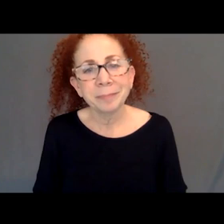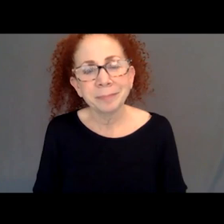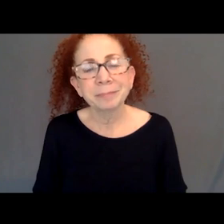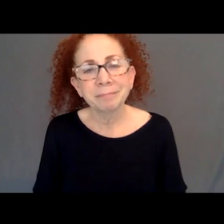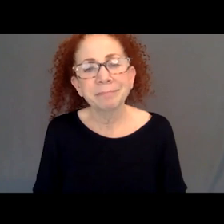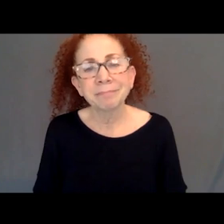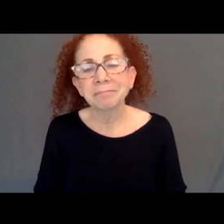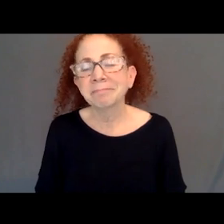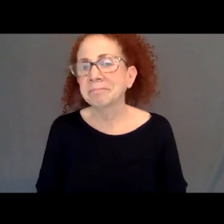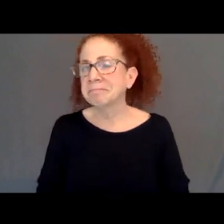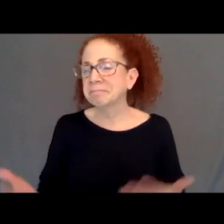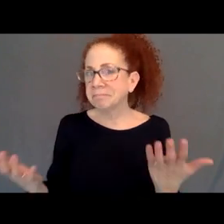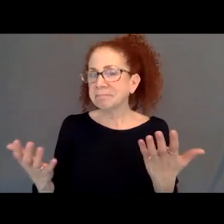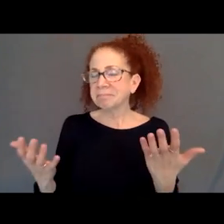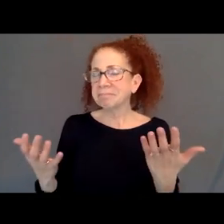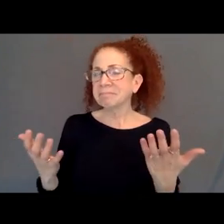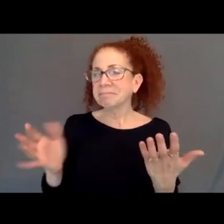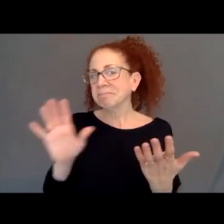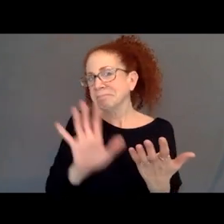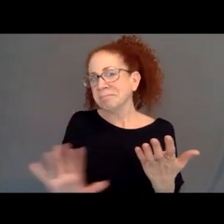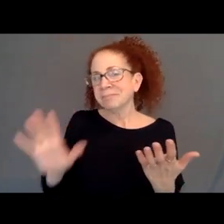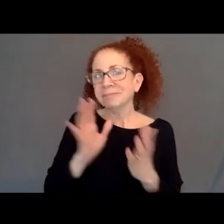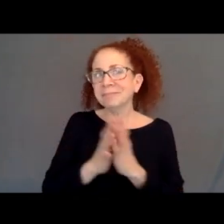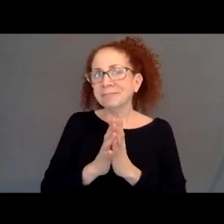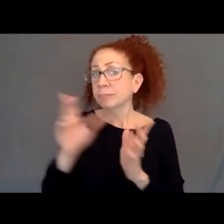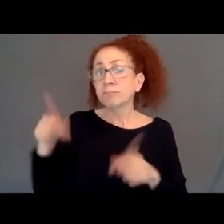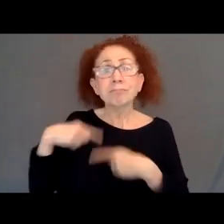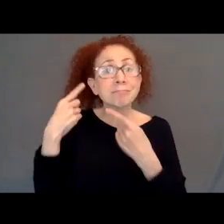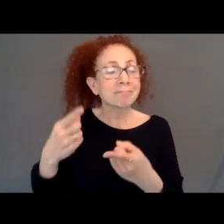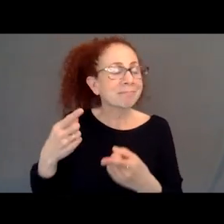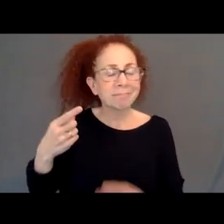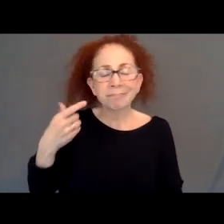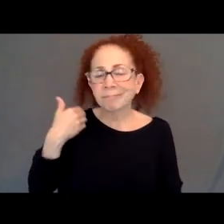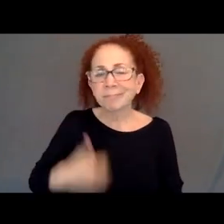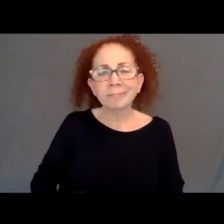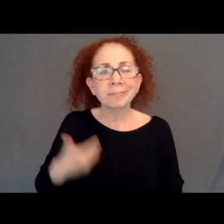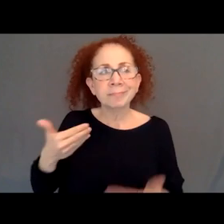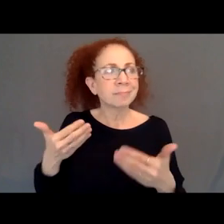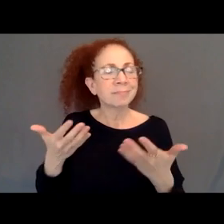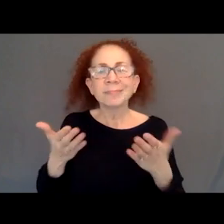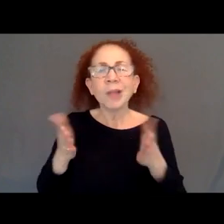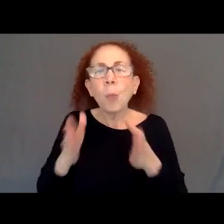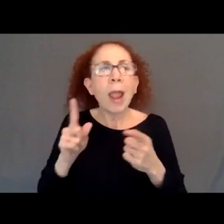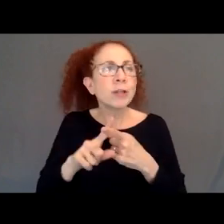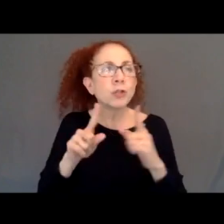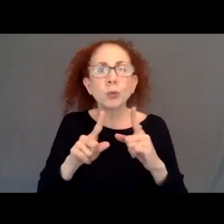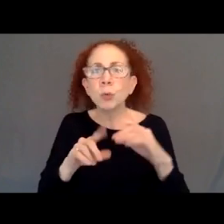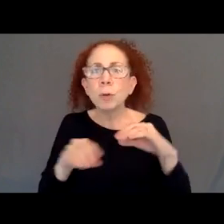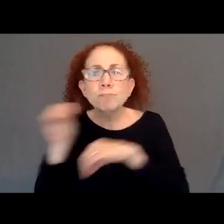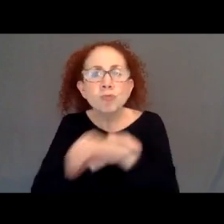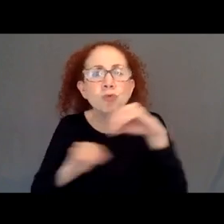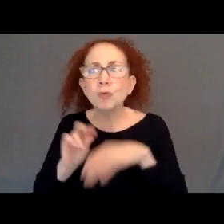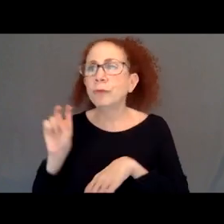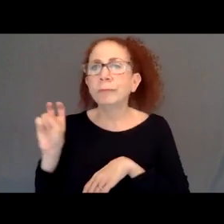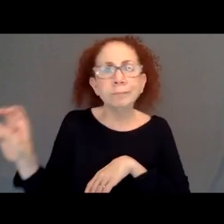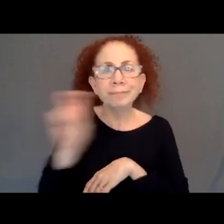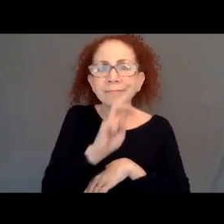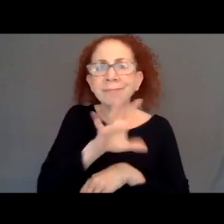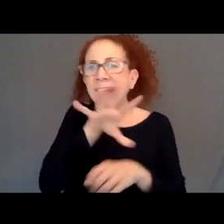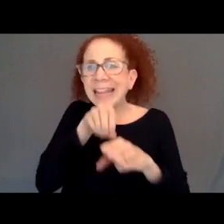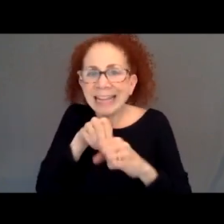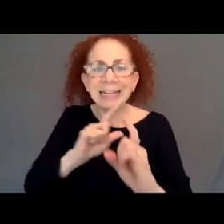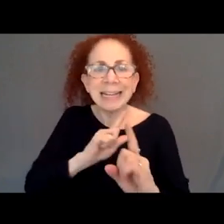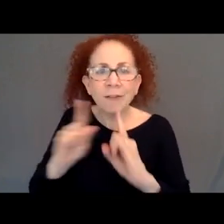as well. So I think that's, so it's always been a way to move around and to be in dialogue and be